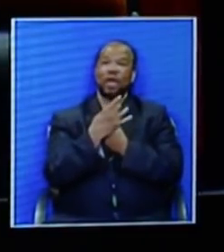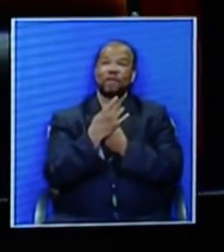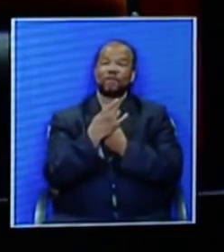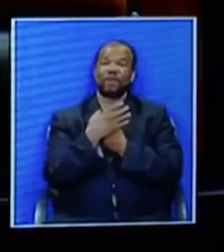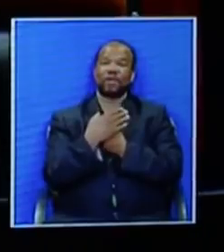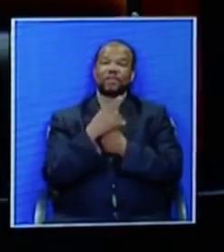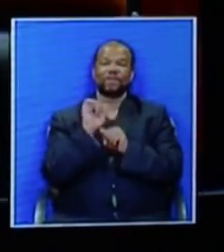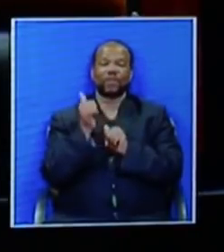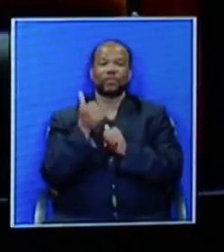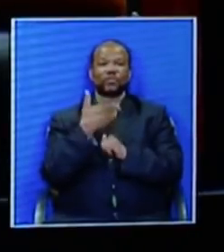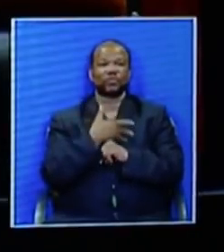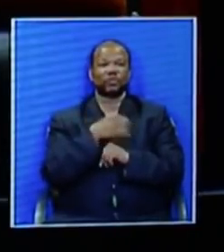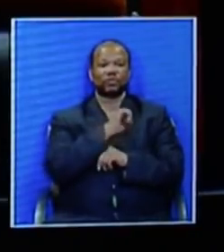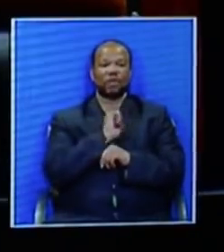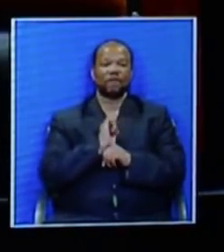matter with the table.